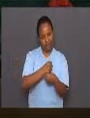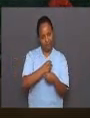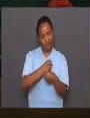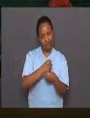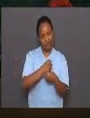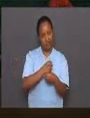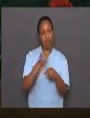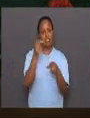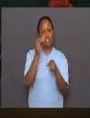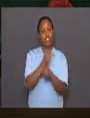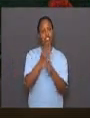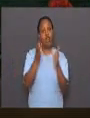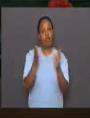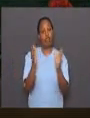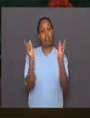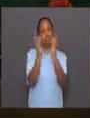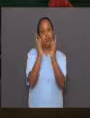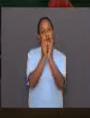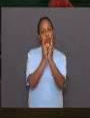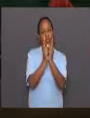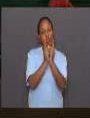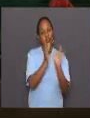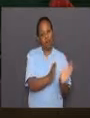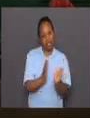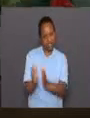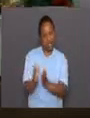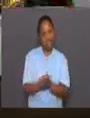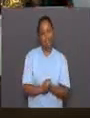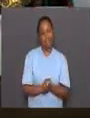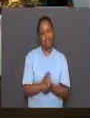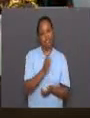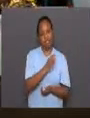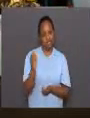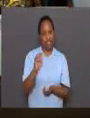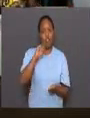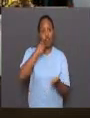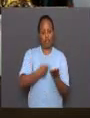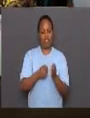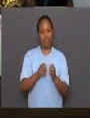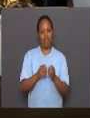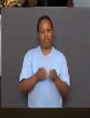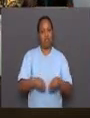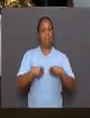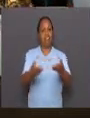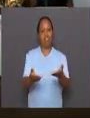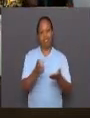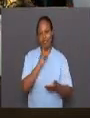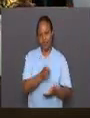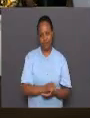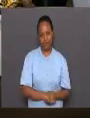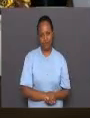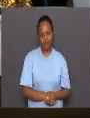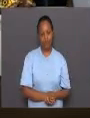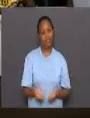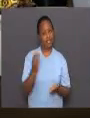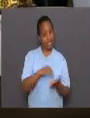organizing seminars and conferences, and spreading information. It